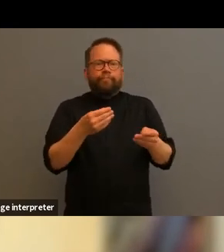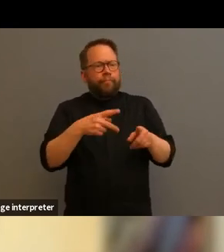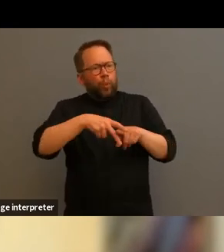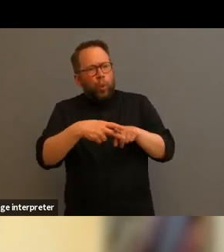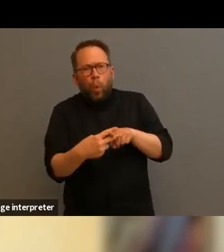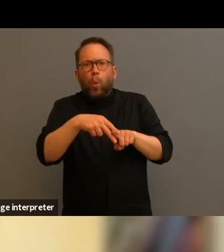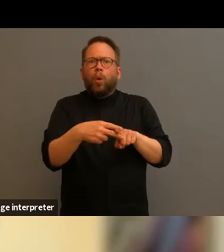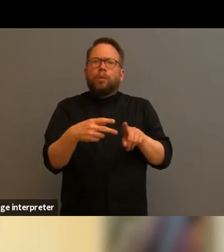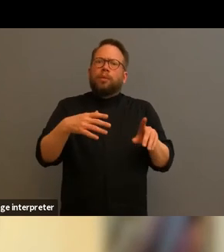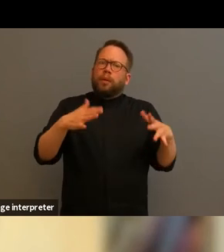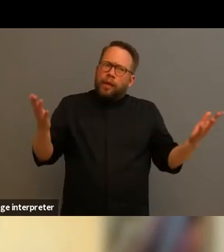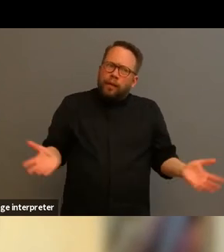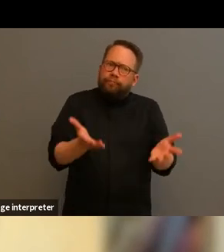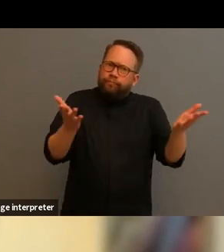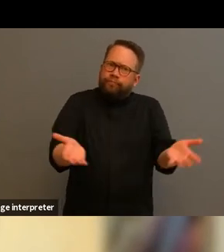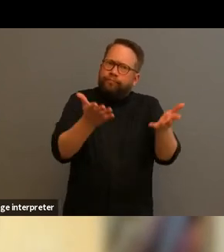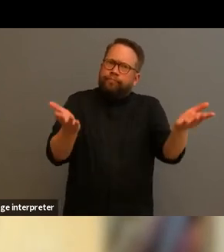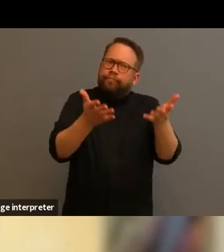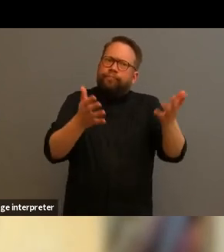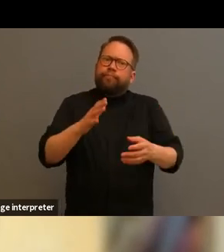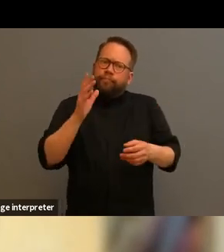development of persons with disabilities within the region.